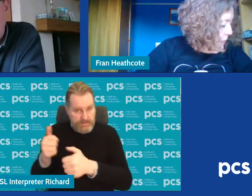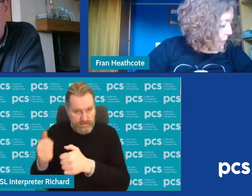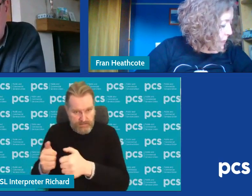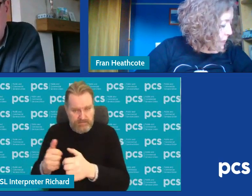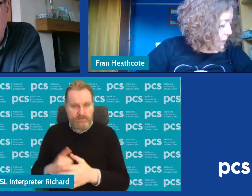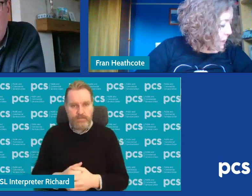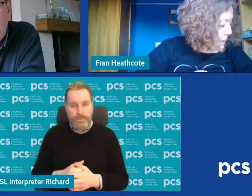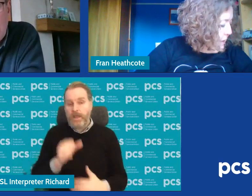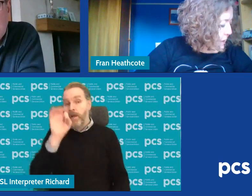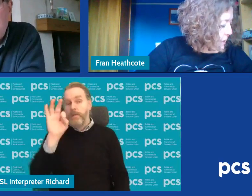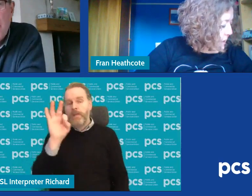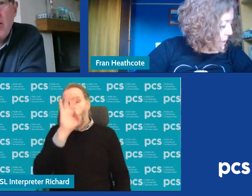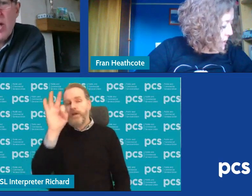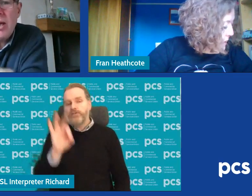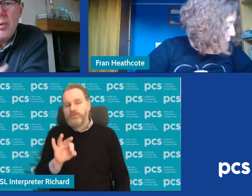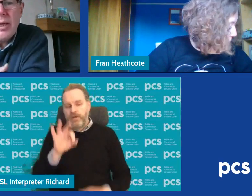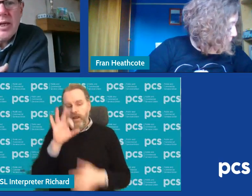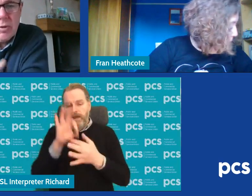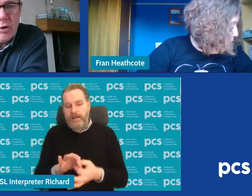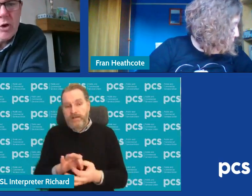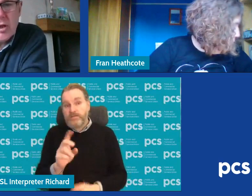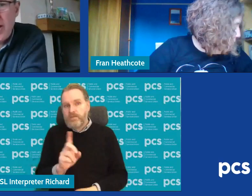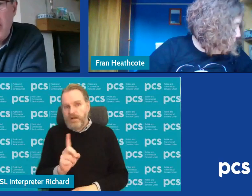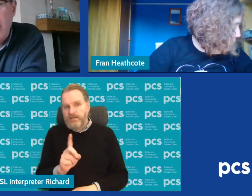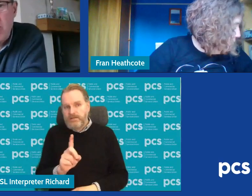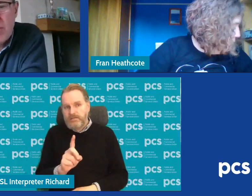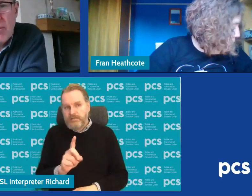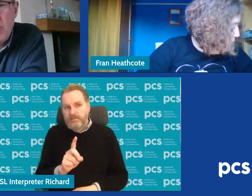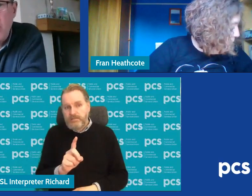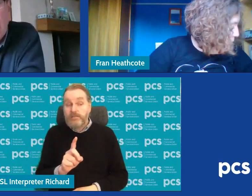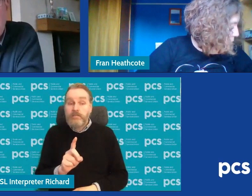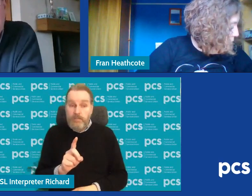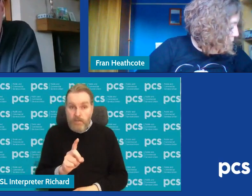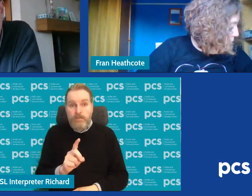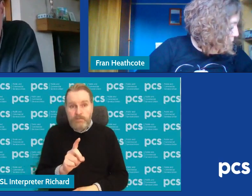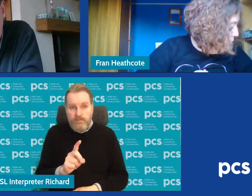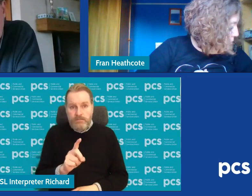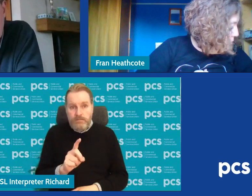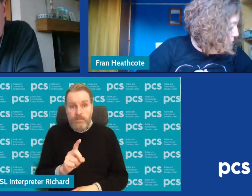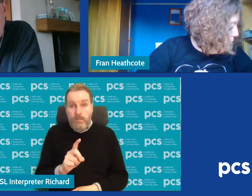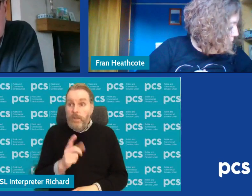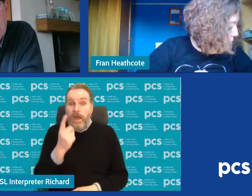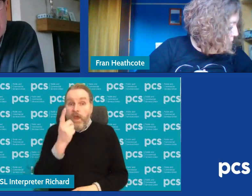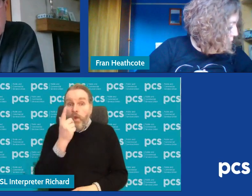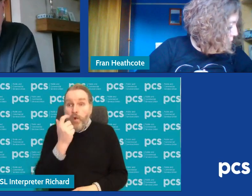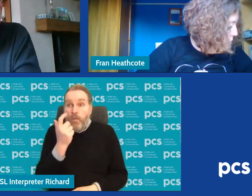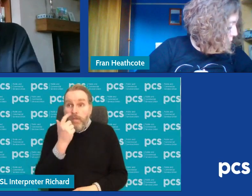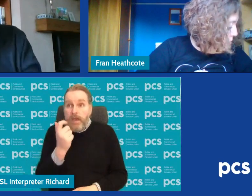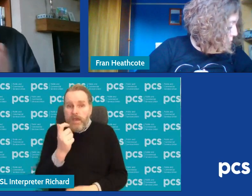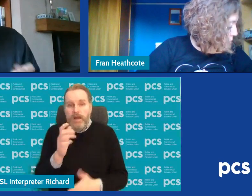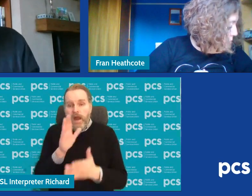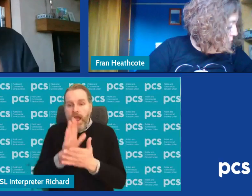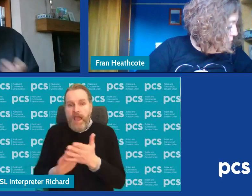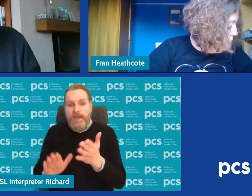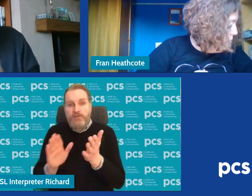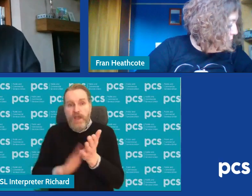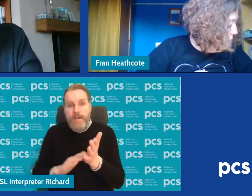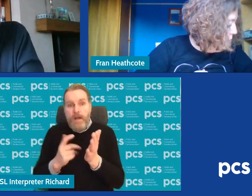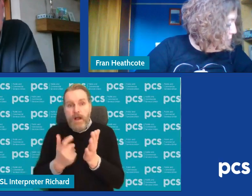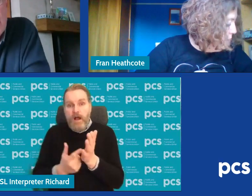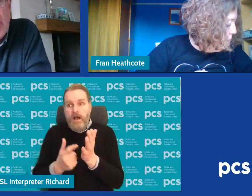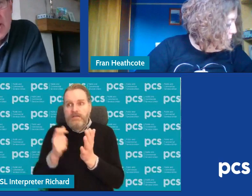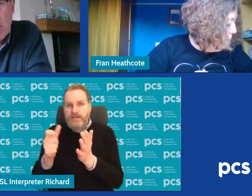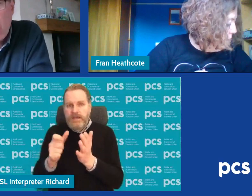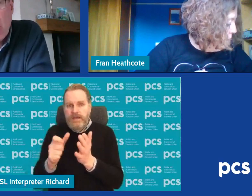to the heart of is, it may well be, as we've heard tonight, that we may move to targeted action in HMRC. And the whole approach of our